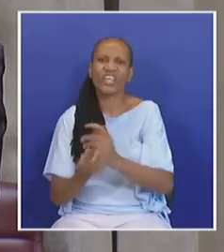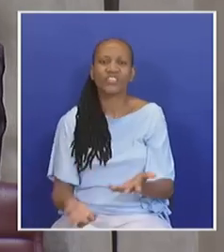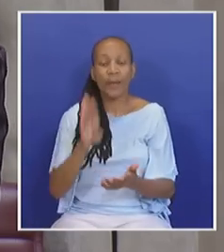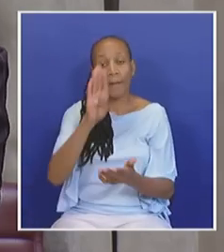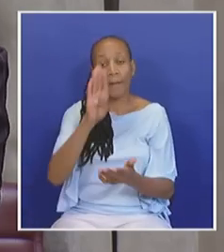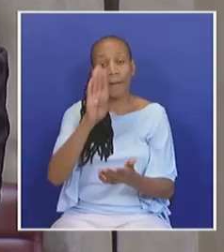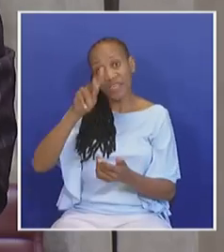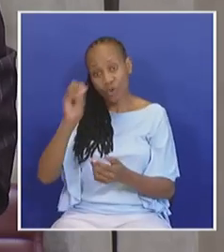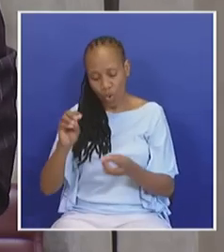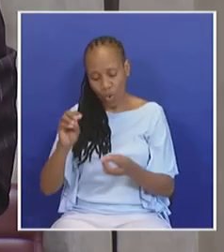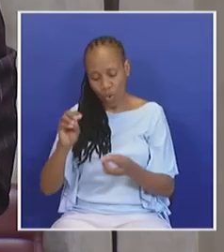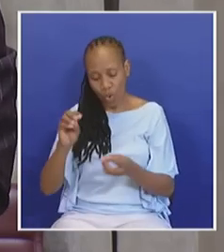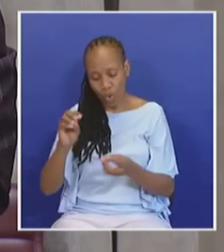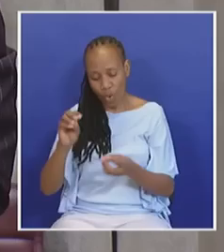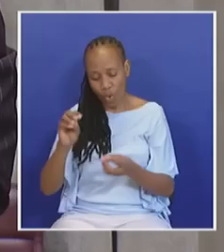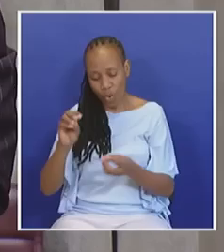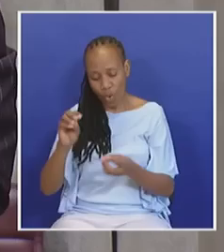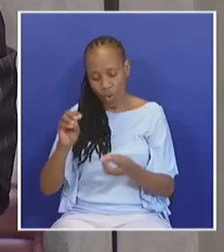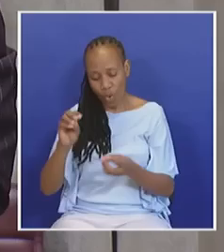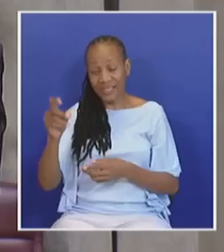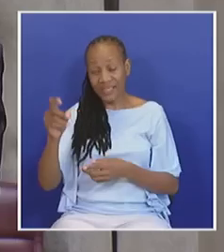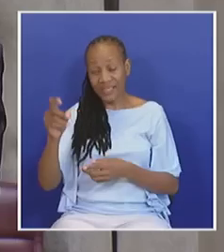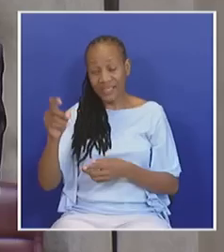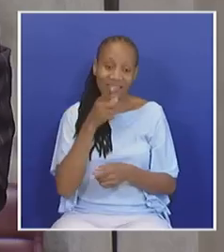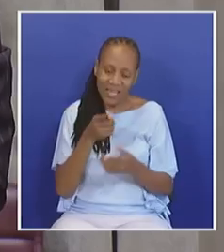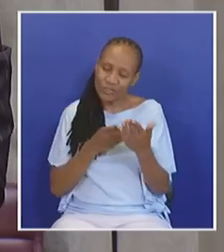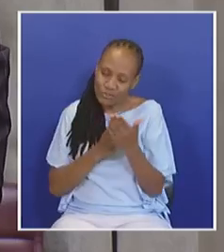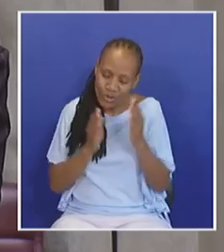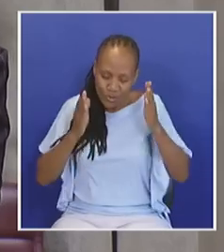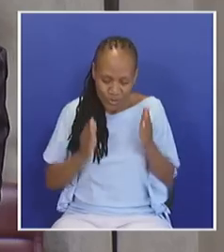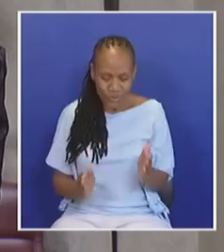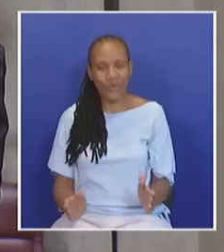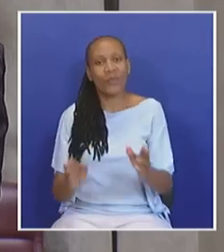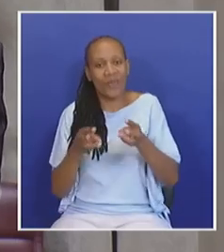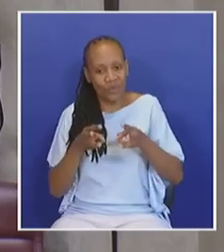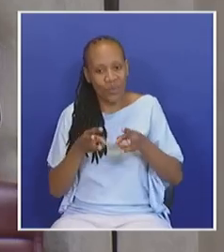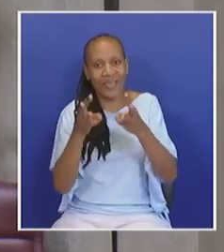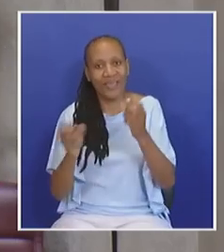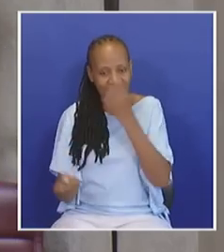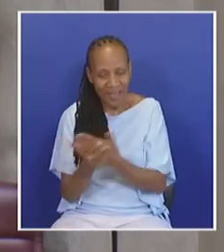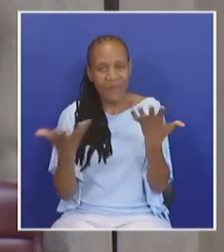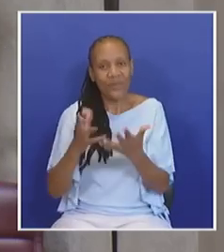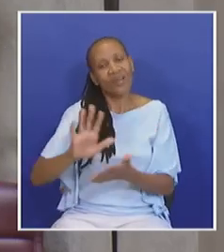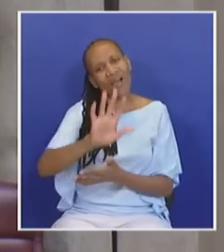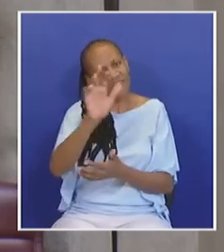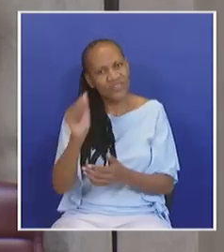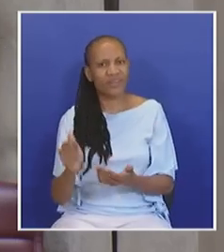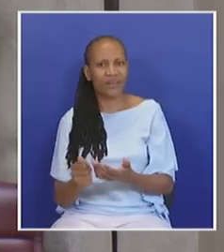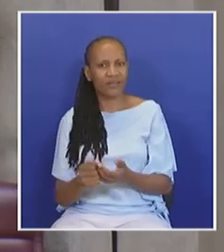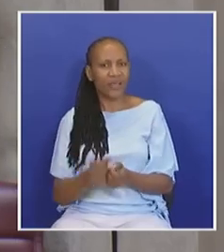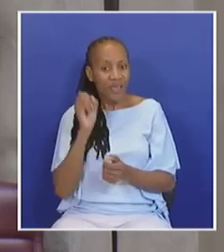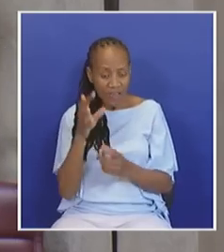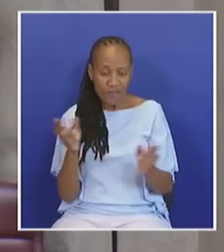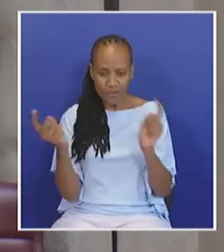to as a human and humane civilization that would emerge out of Africa. Such conversations about nation building